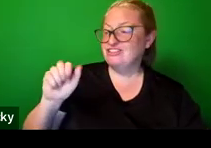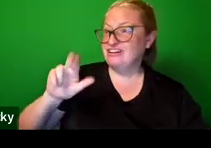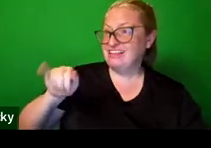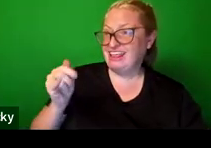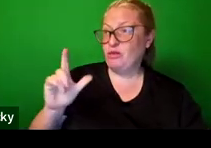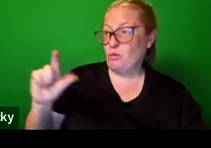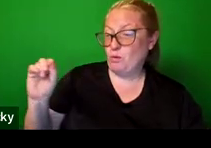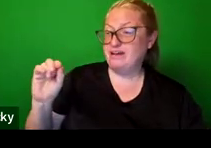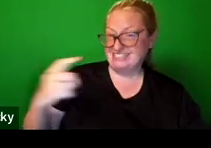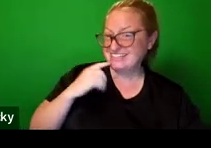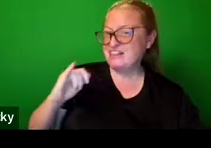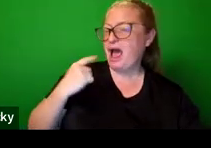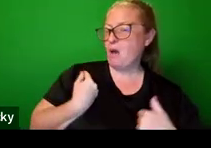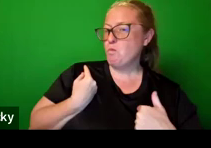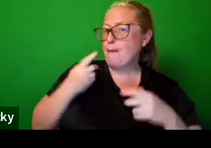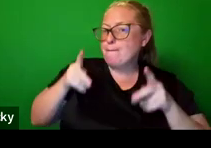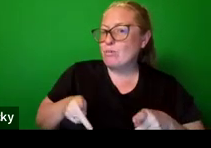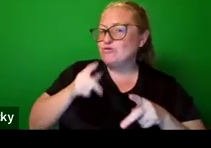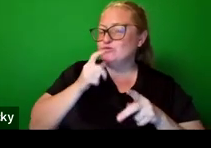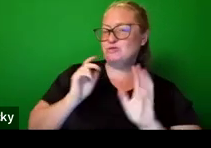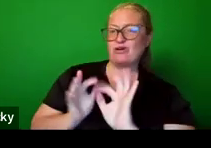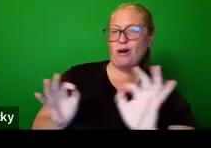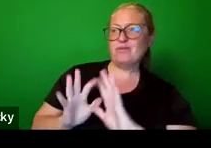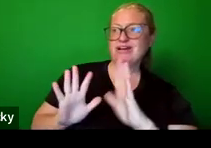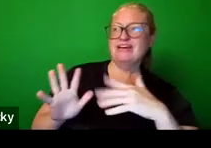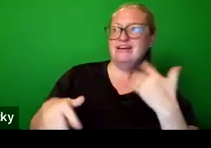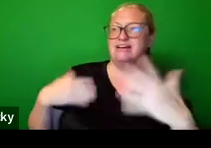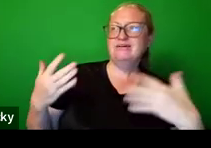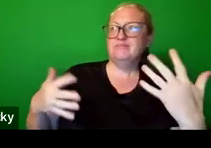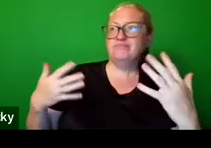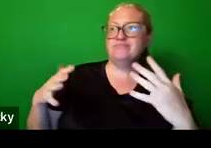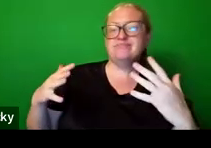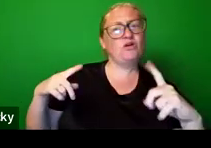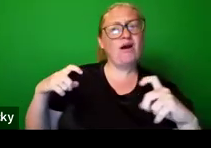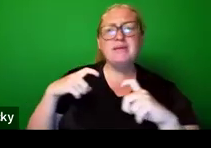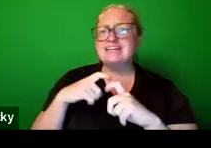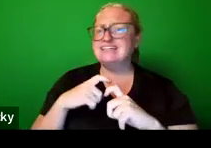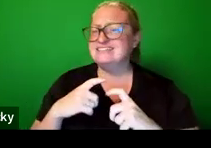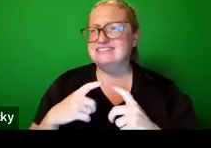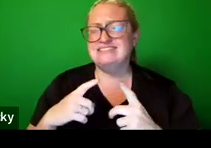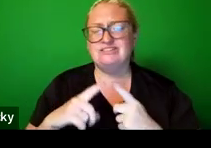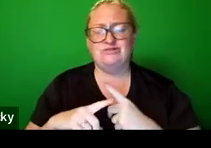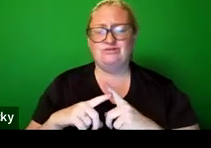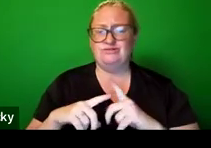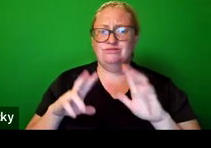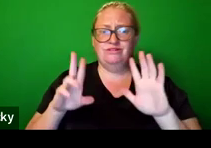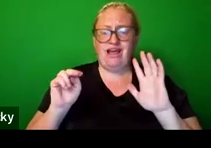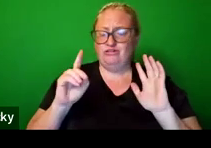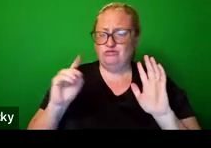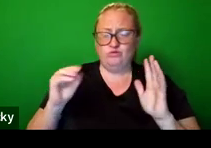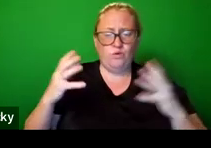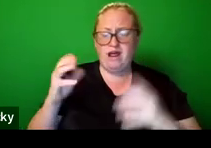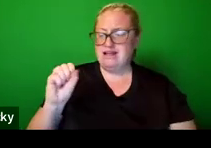of the people who has been saying like we, you know, this was very complicated to undo what SAP